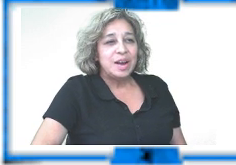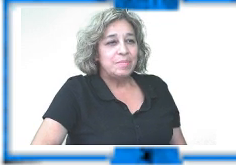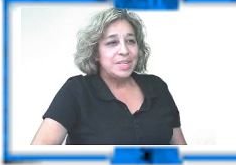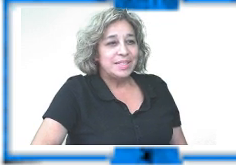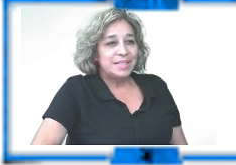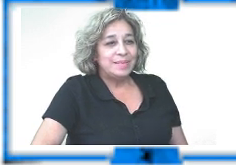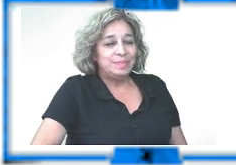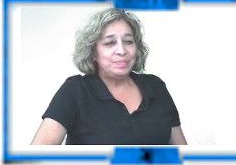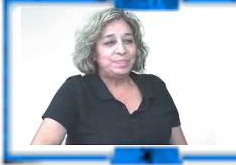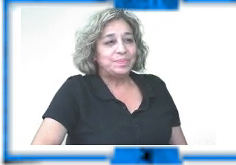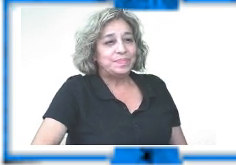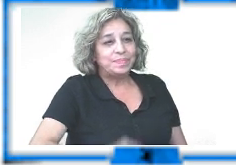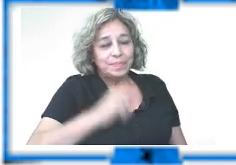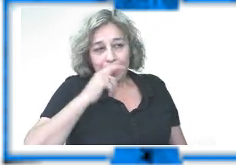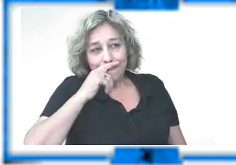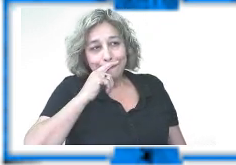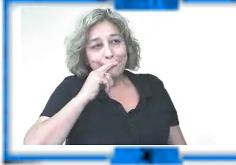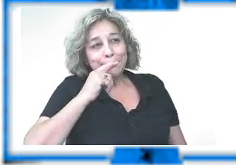appreciate your comments.